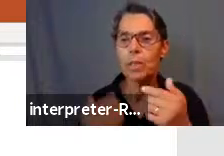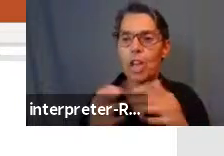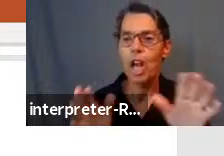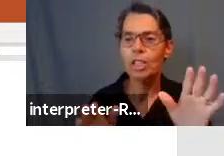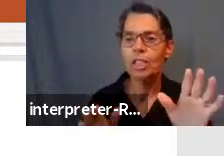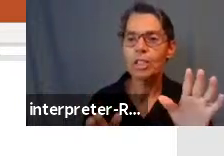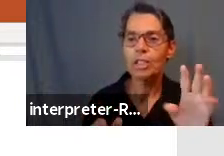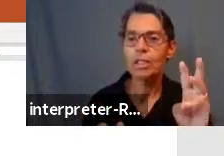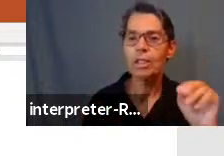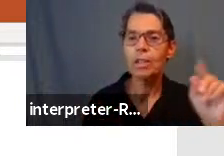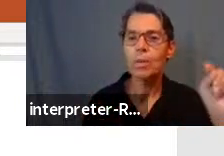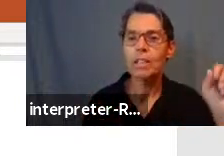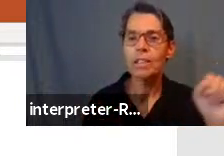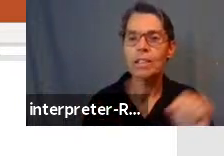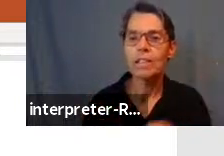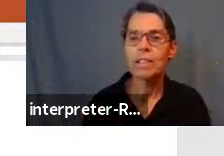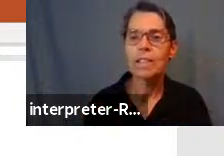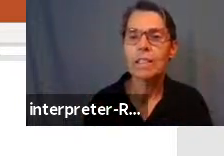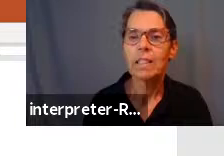I think,